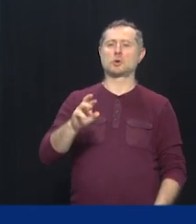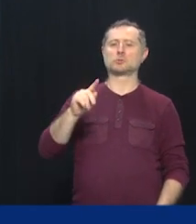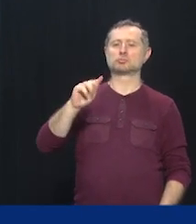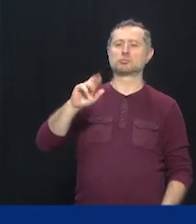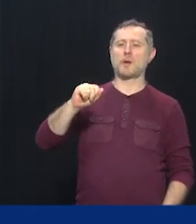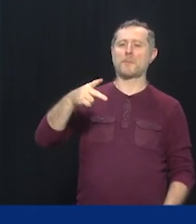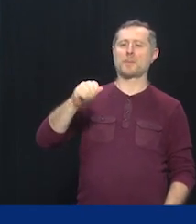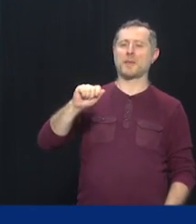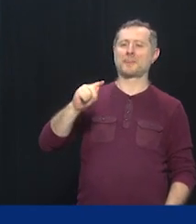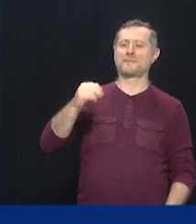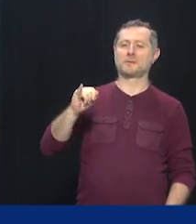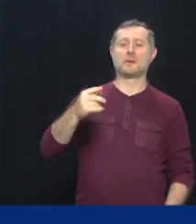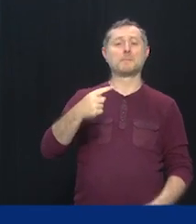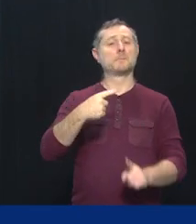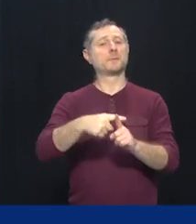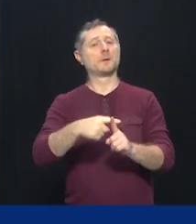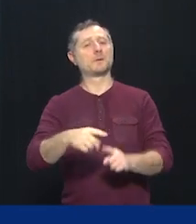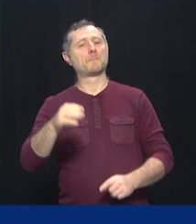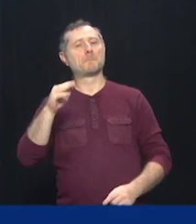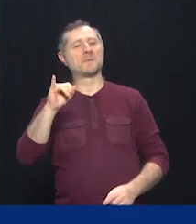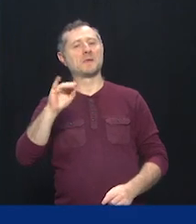Cain.